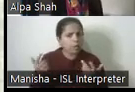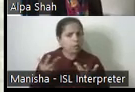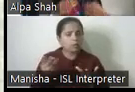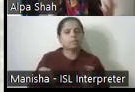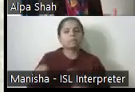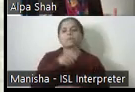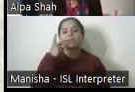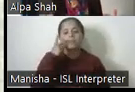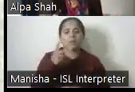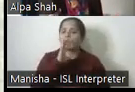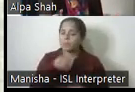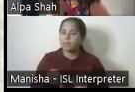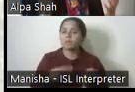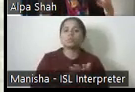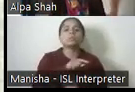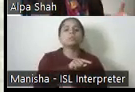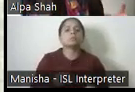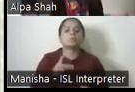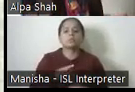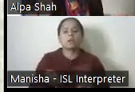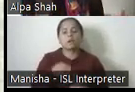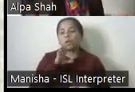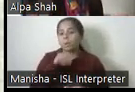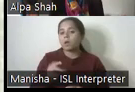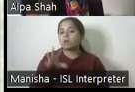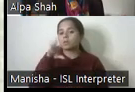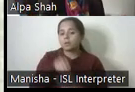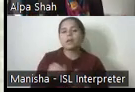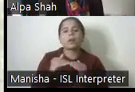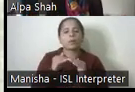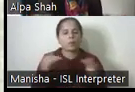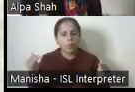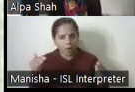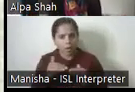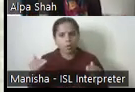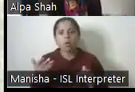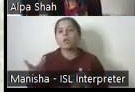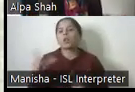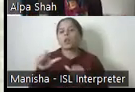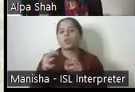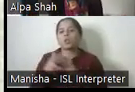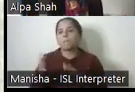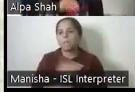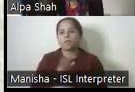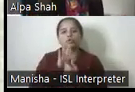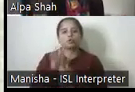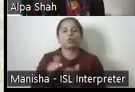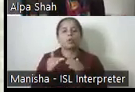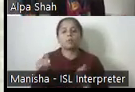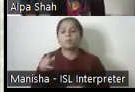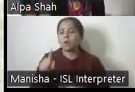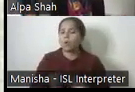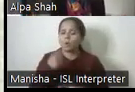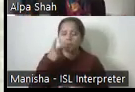is that, of course, reservations have been instituted in the name of equality before the law. But the problem is that they have always